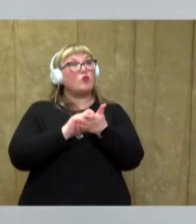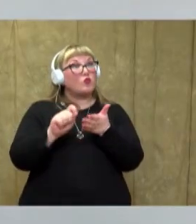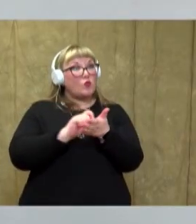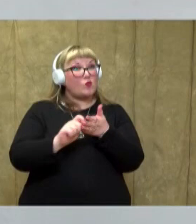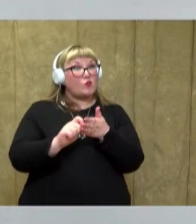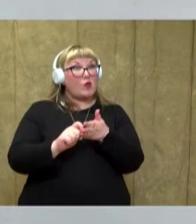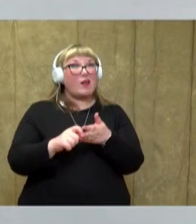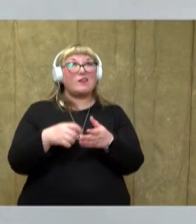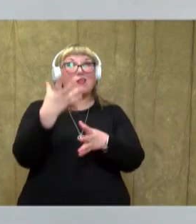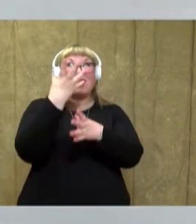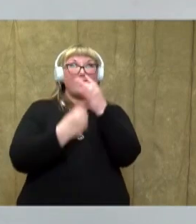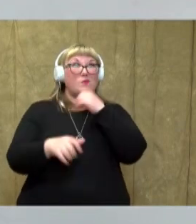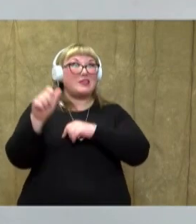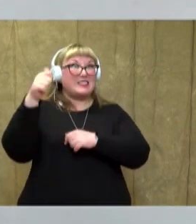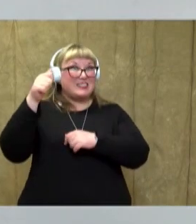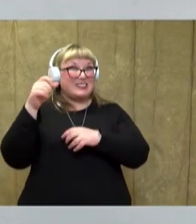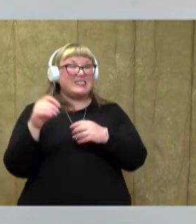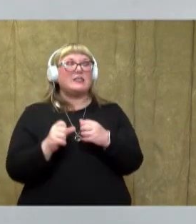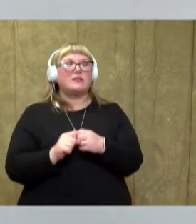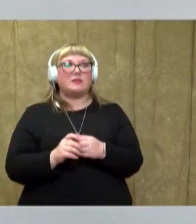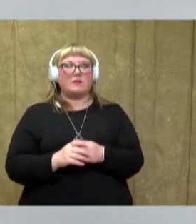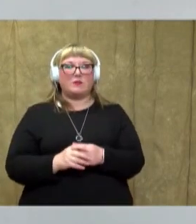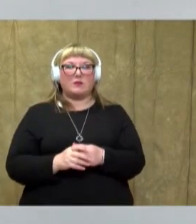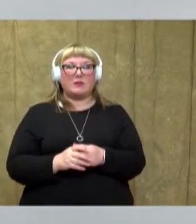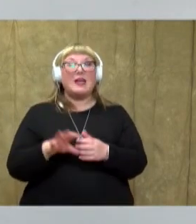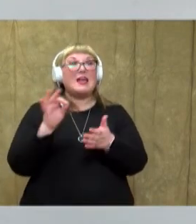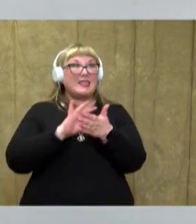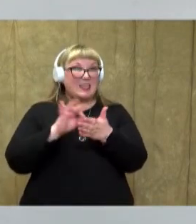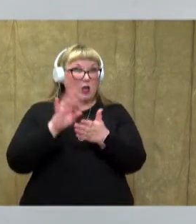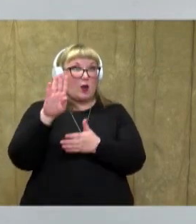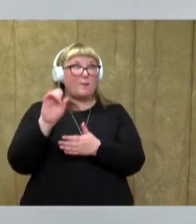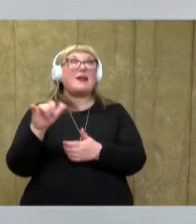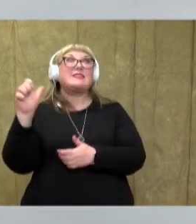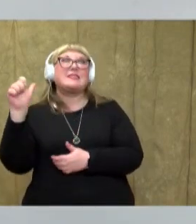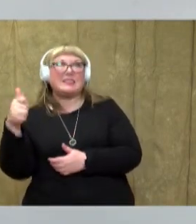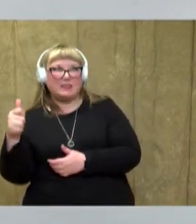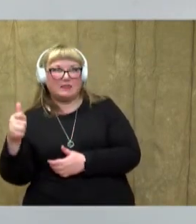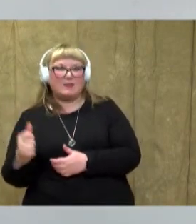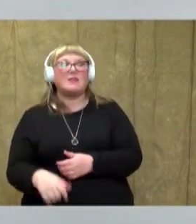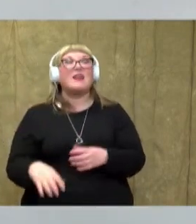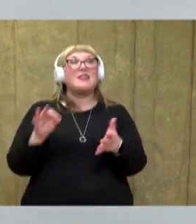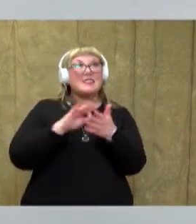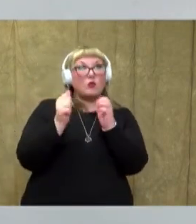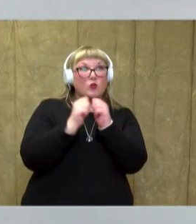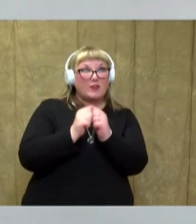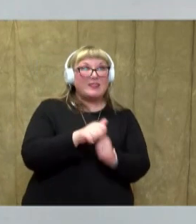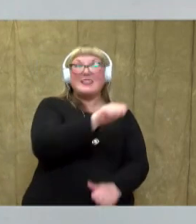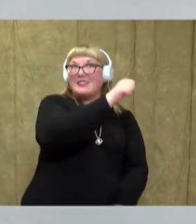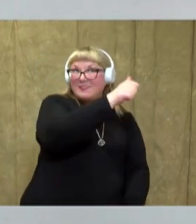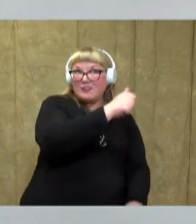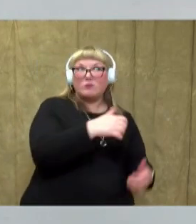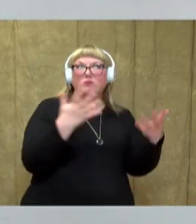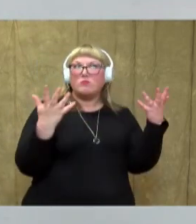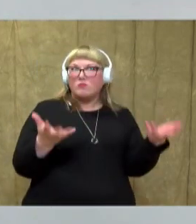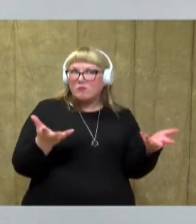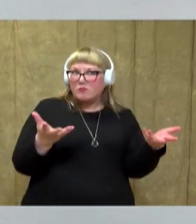the missing tens, counting by tens on our paper. Let's count together.